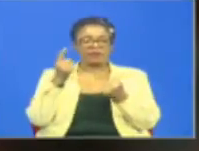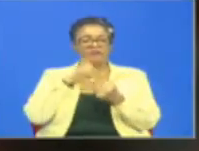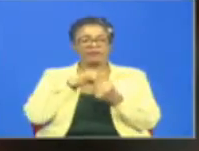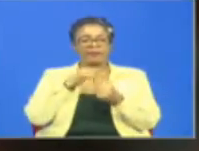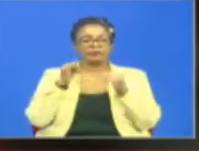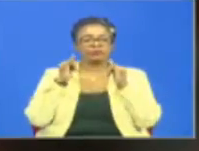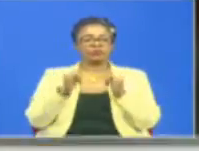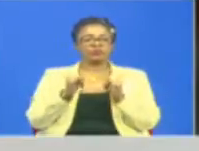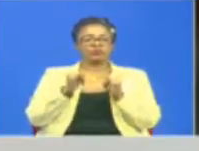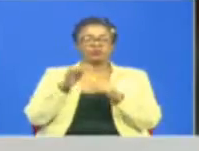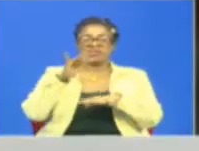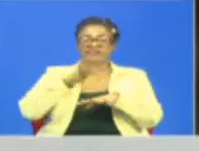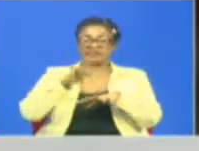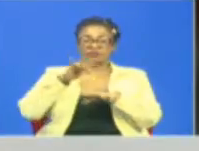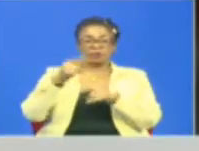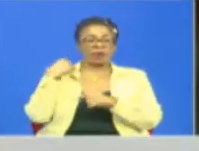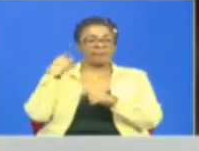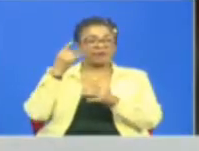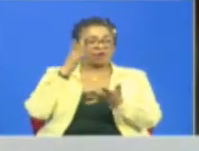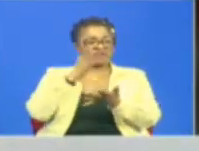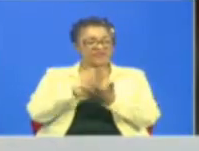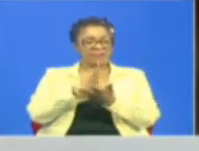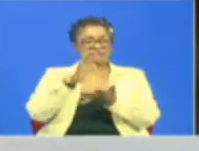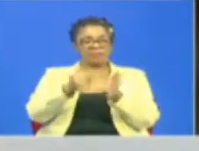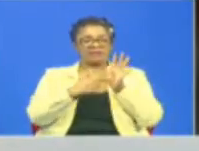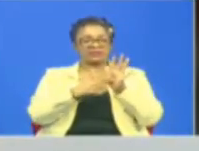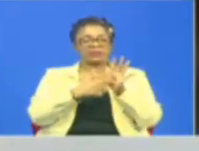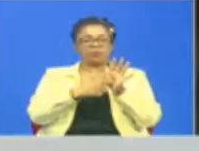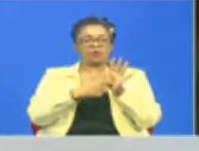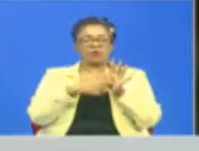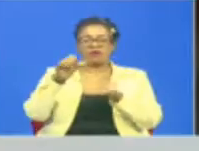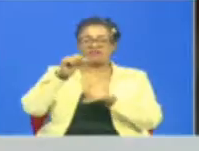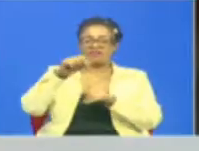The new infection numbers have been confirmed from a sample size of